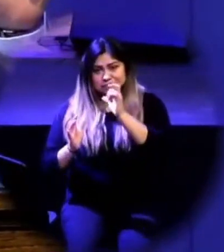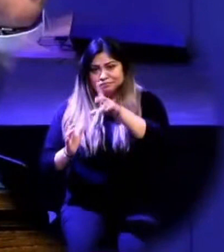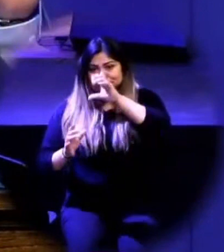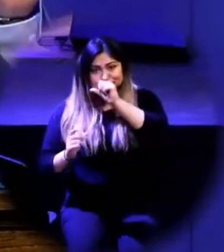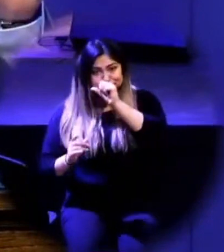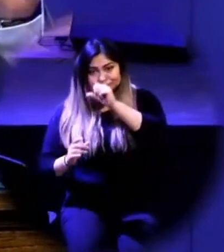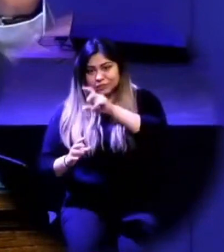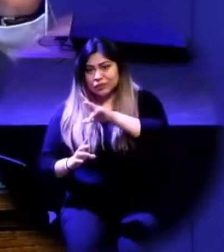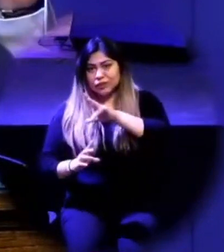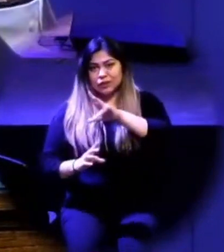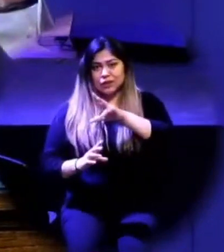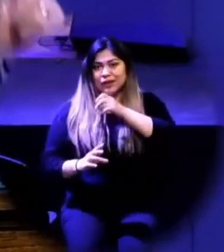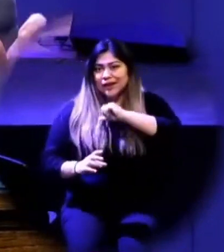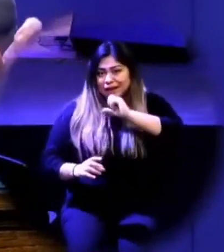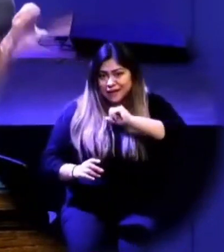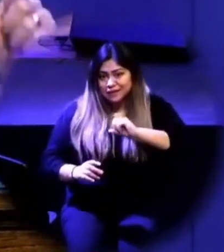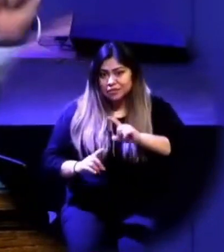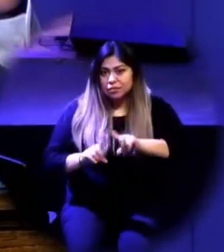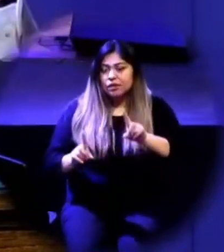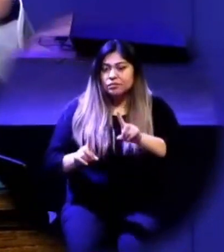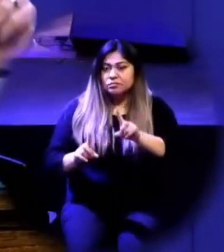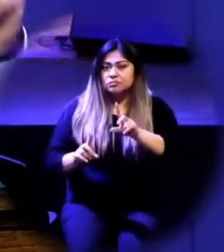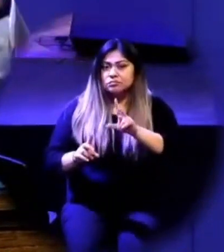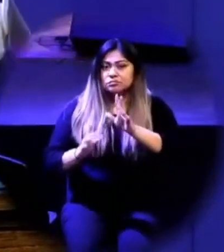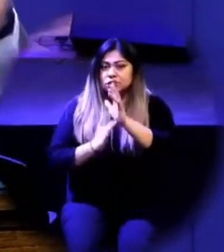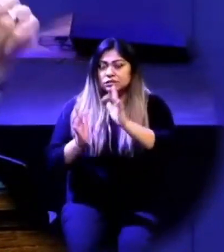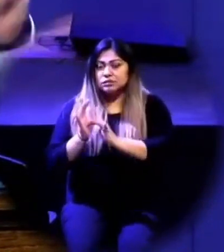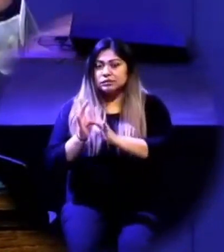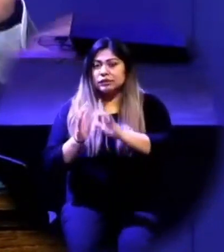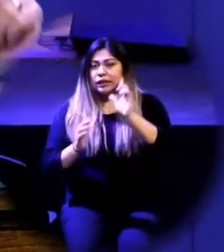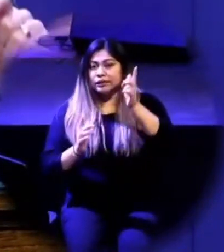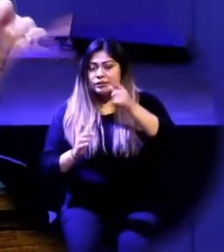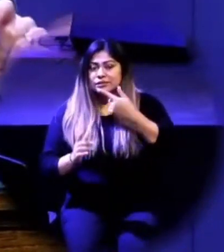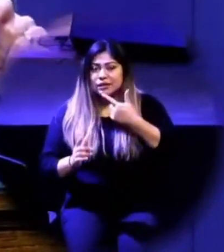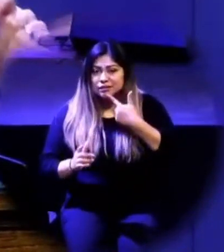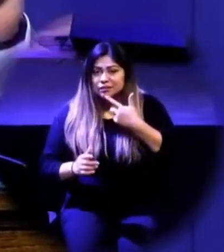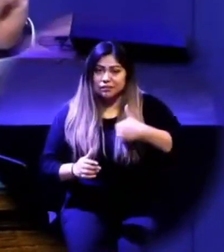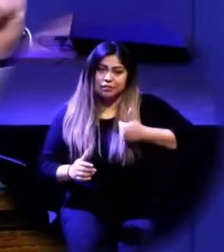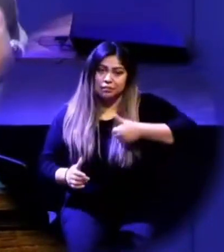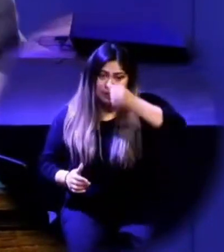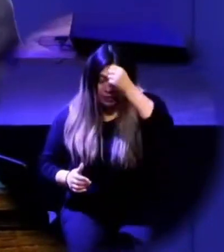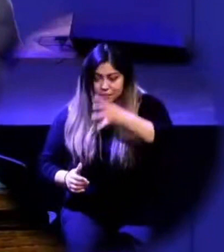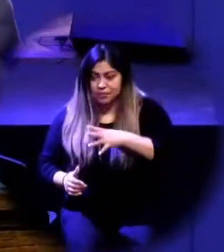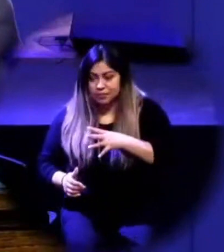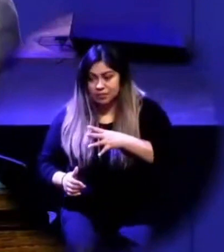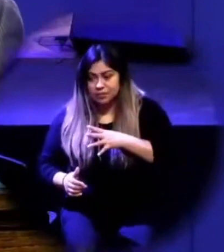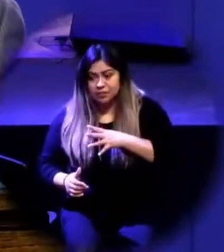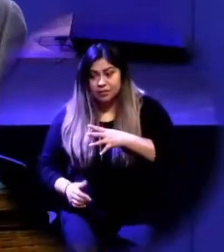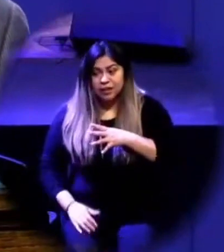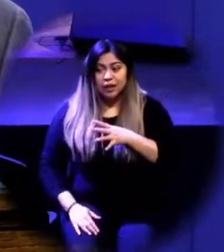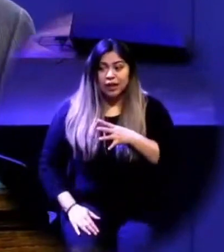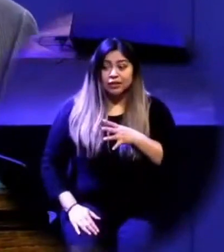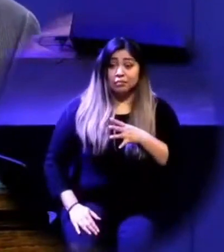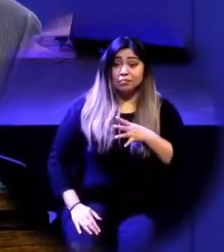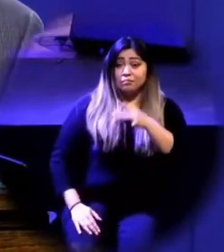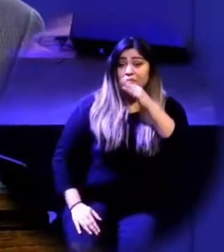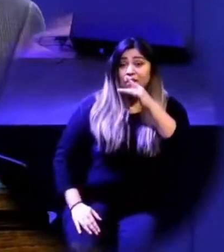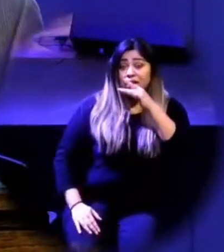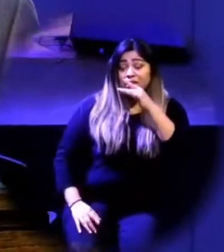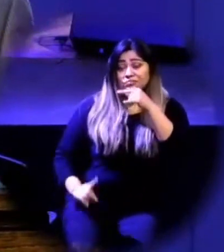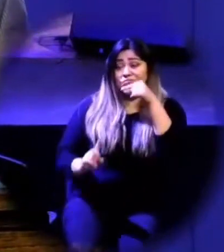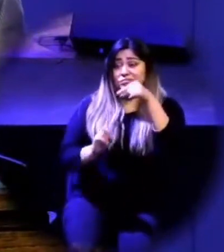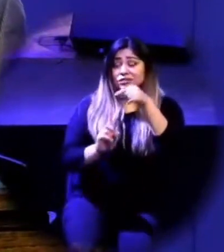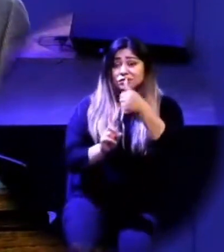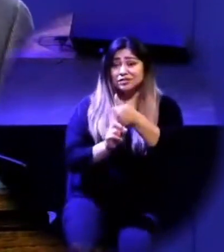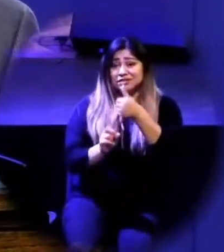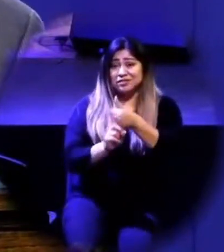young man later on. And he is the only, his mom's only son. She's a widow. And in that day and age,